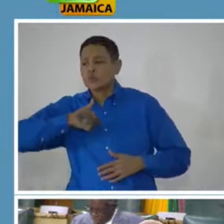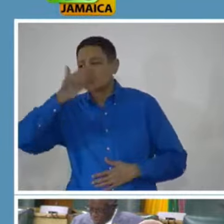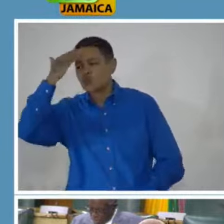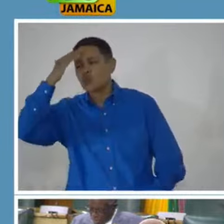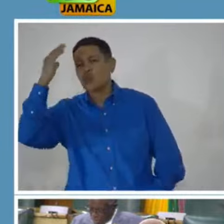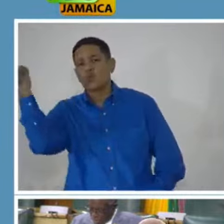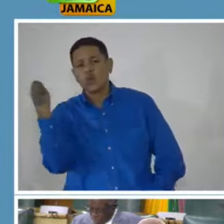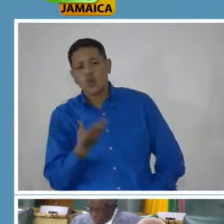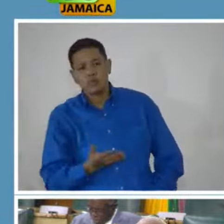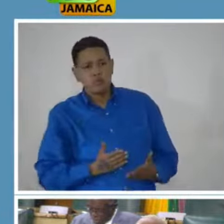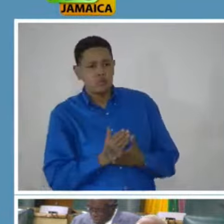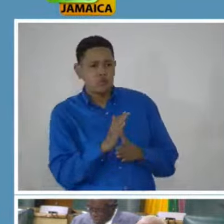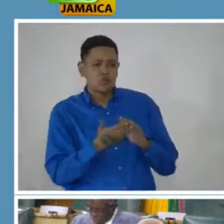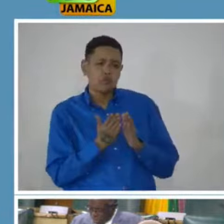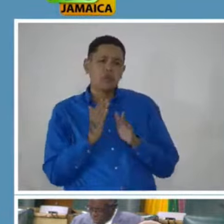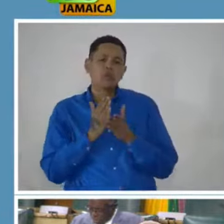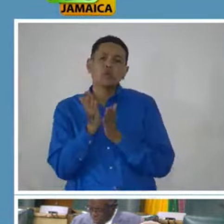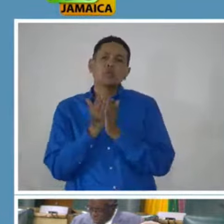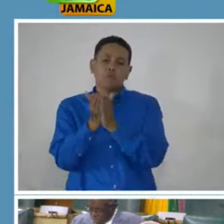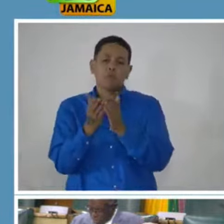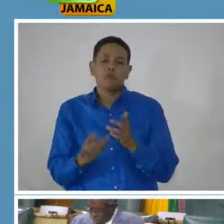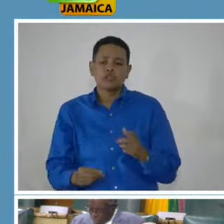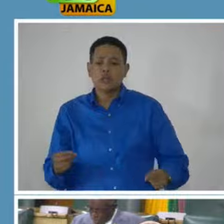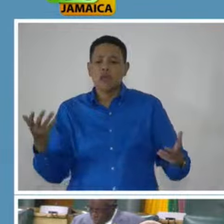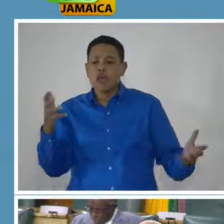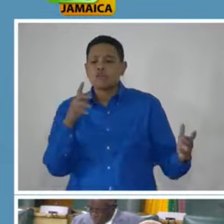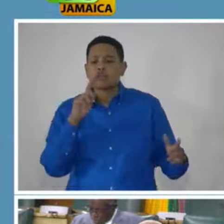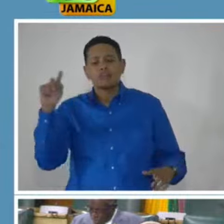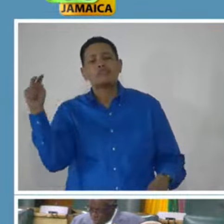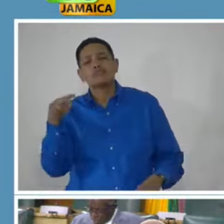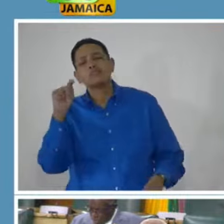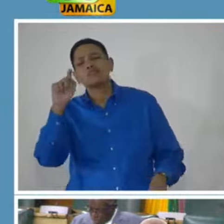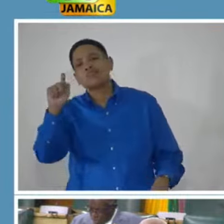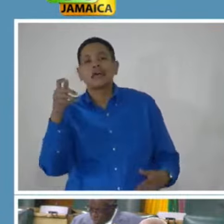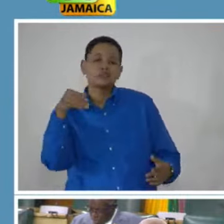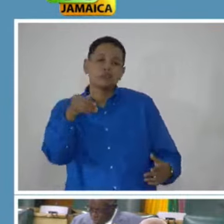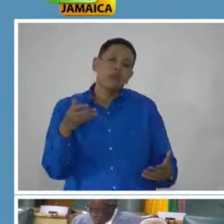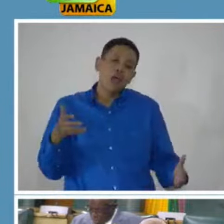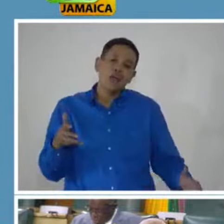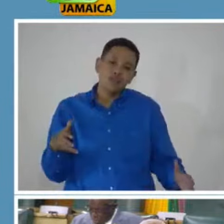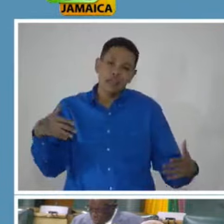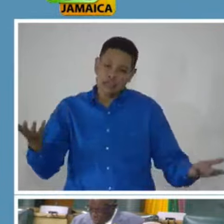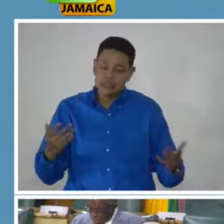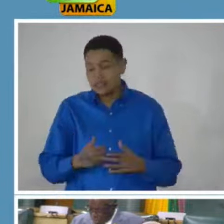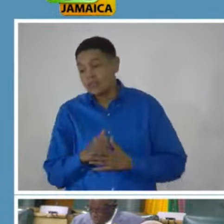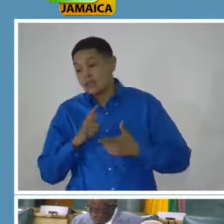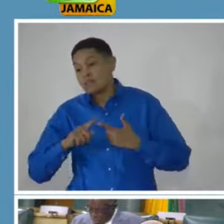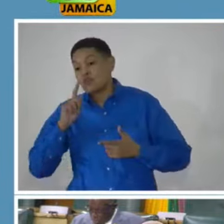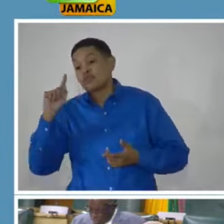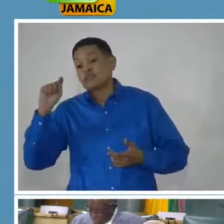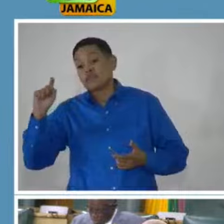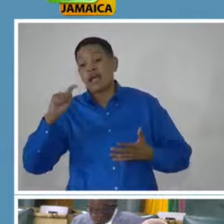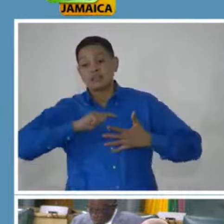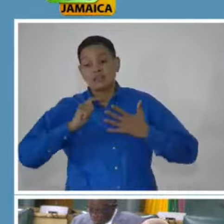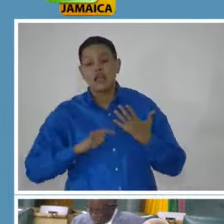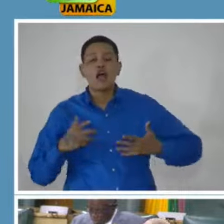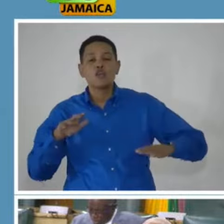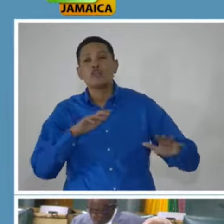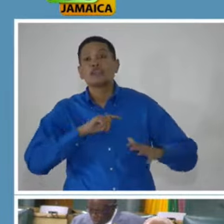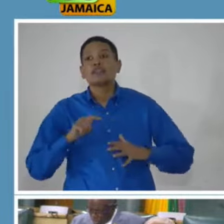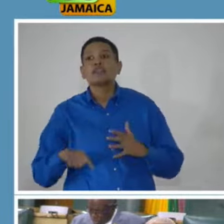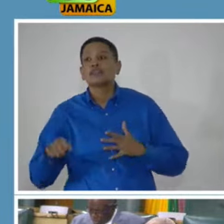into Jamaica through our ports and are already subject to taxes and duties. Obviously,